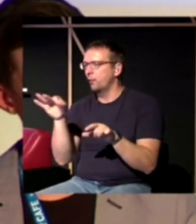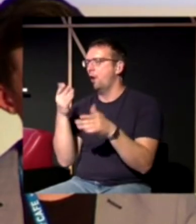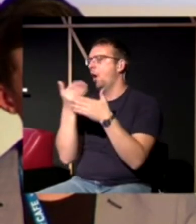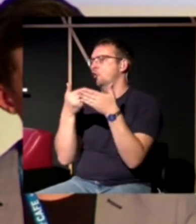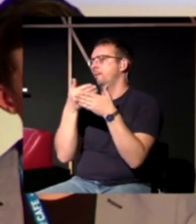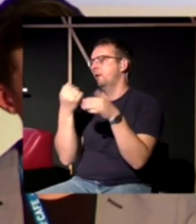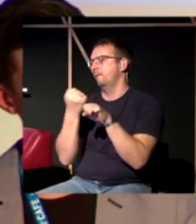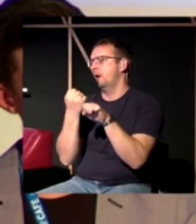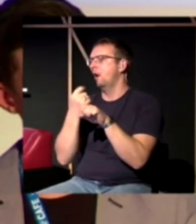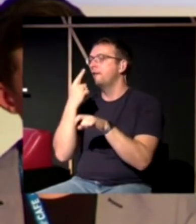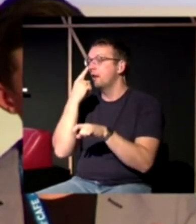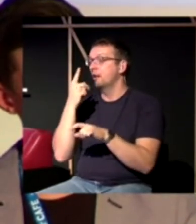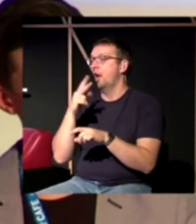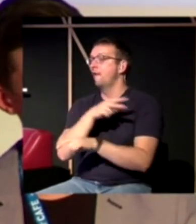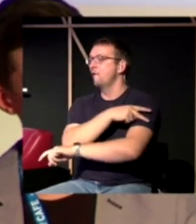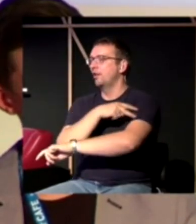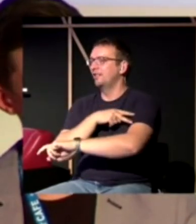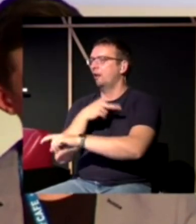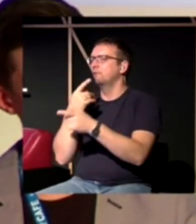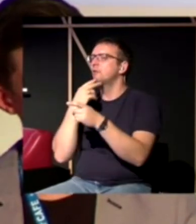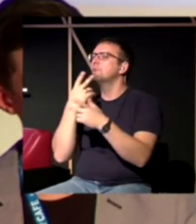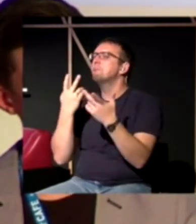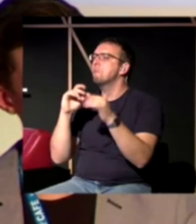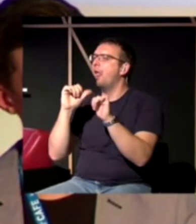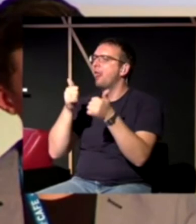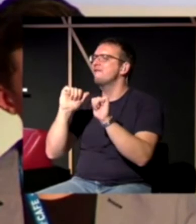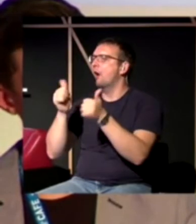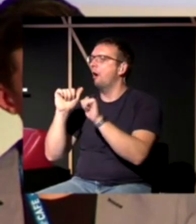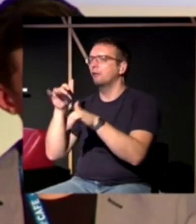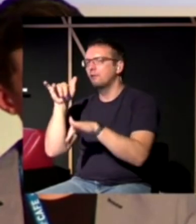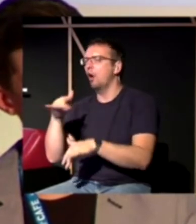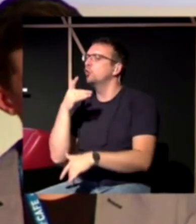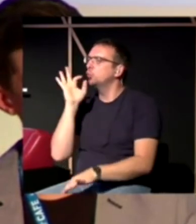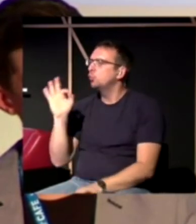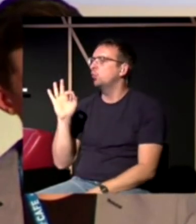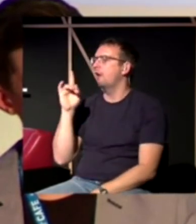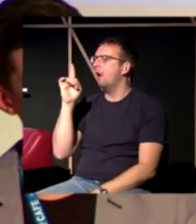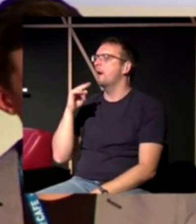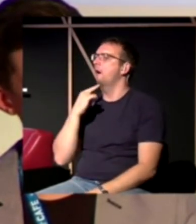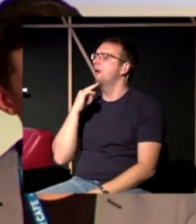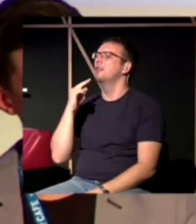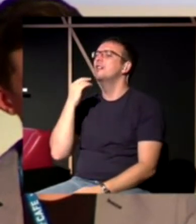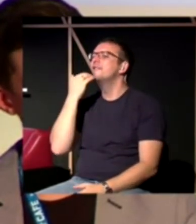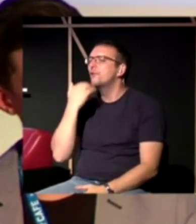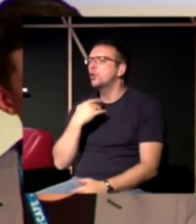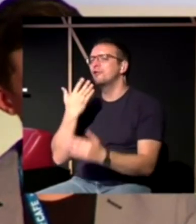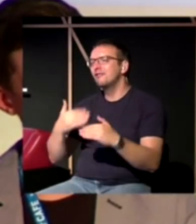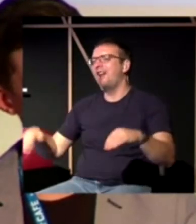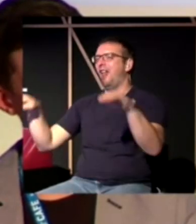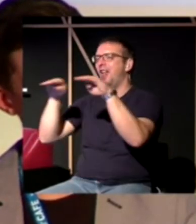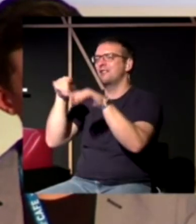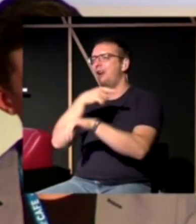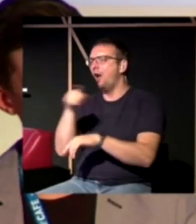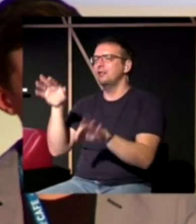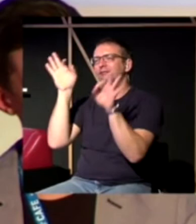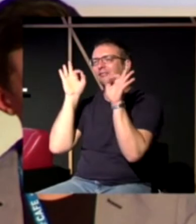volunteer, you just get on with it. That standard that we were talking about comes back again. We set that bar high. Some of the best audio describers that